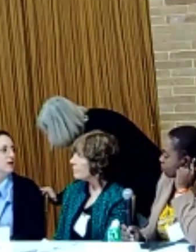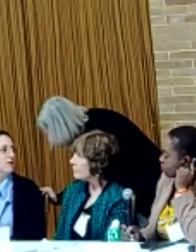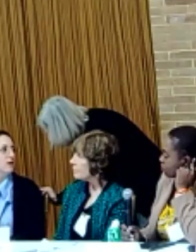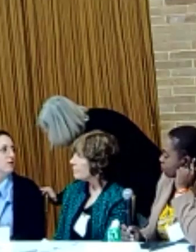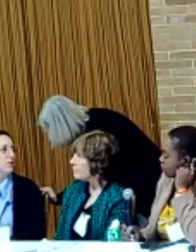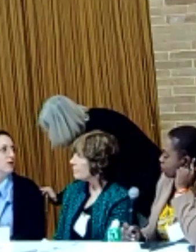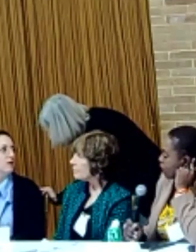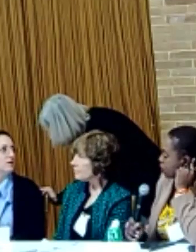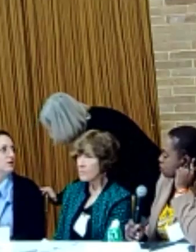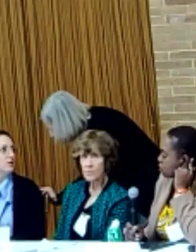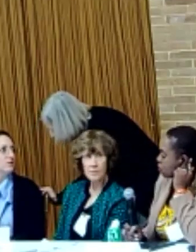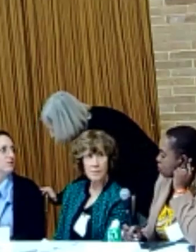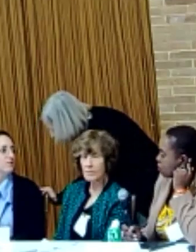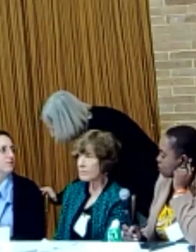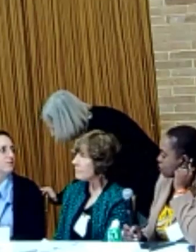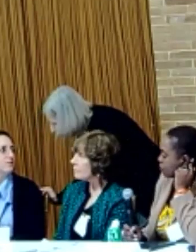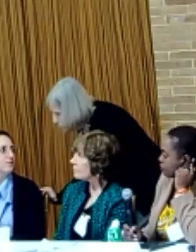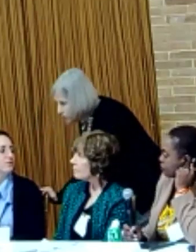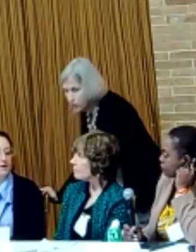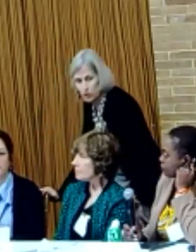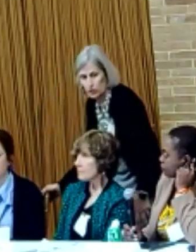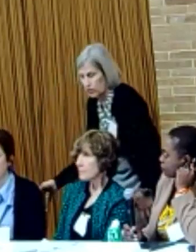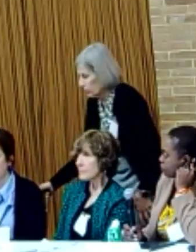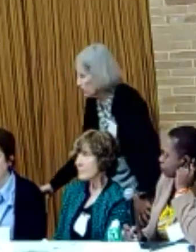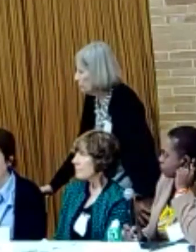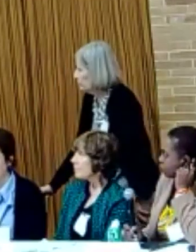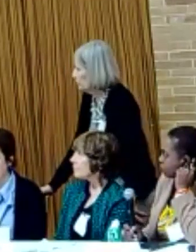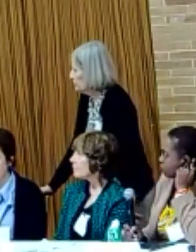yeah you're Blacklist yeah